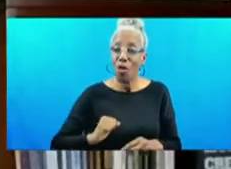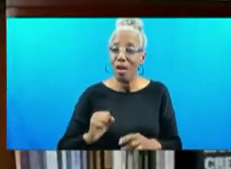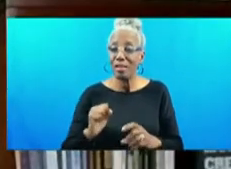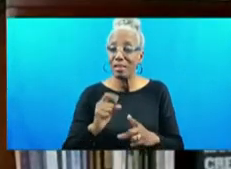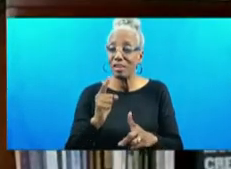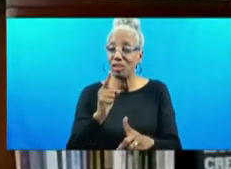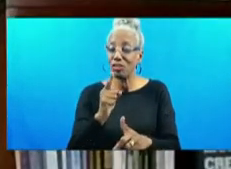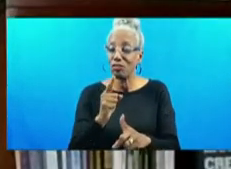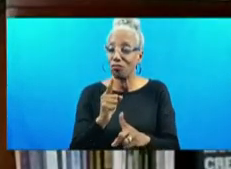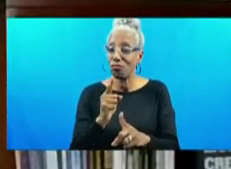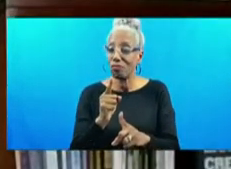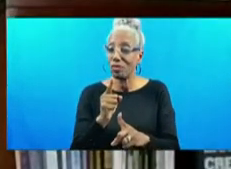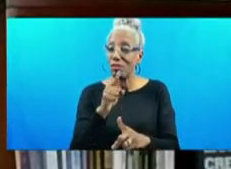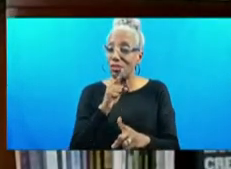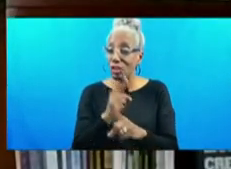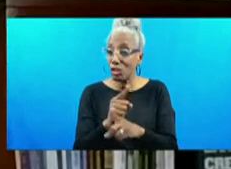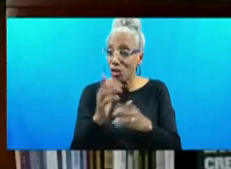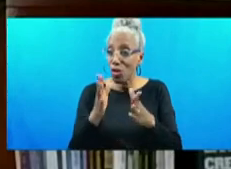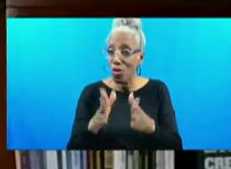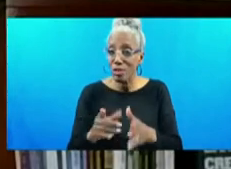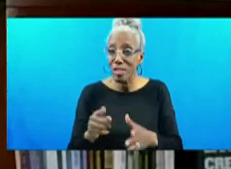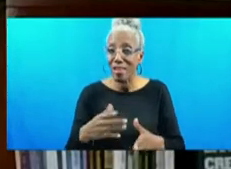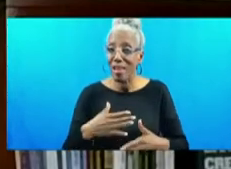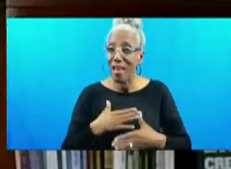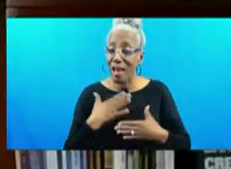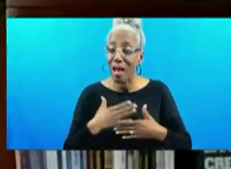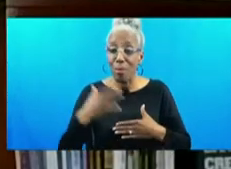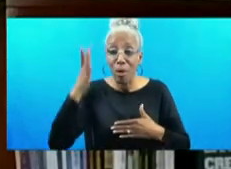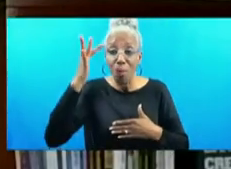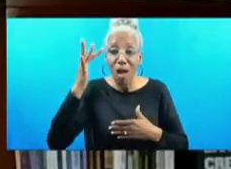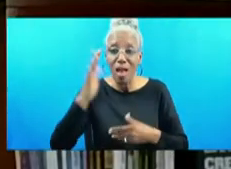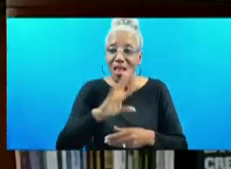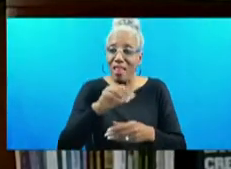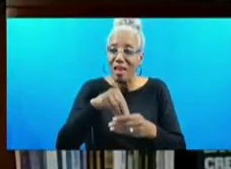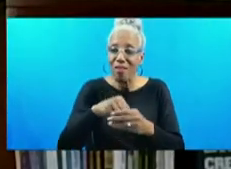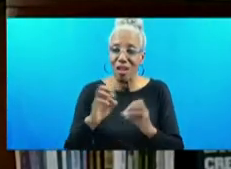than I was in doing what they were doing. So it's just about exposure to different people